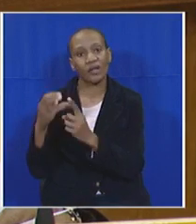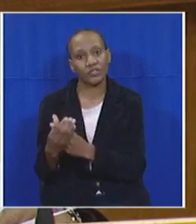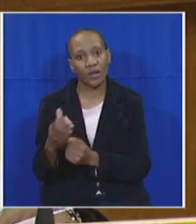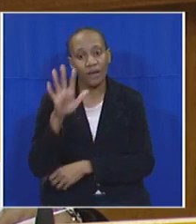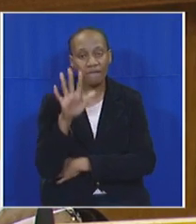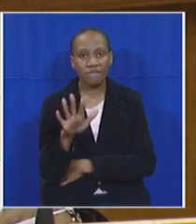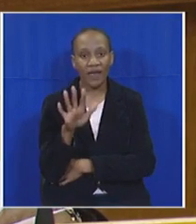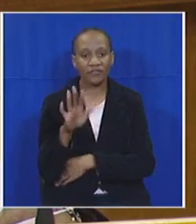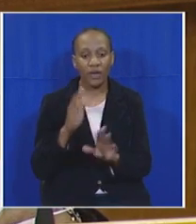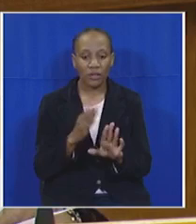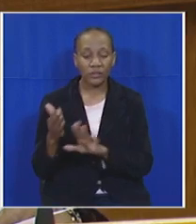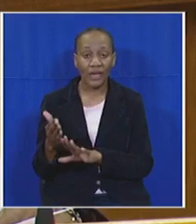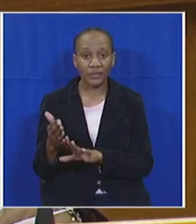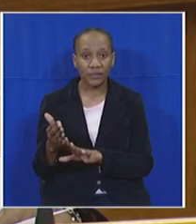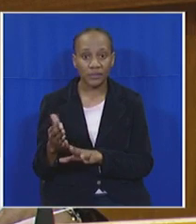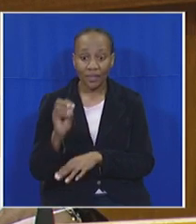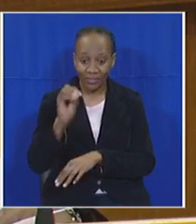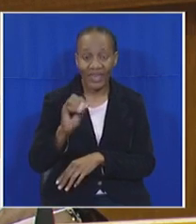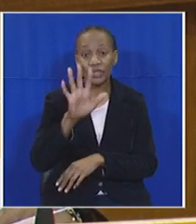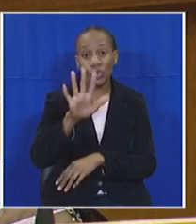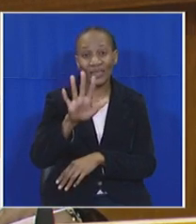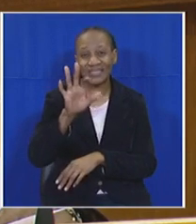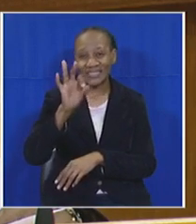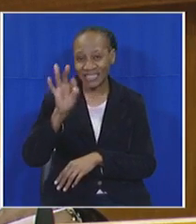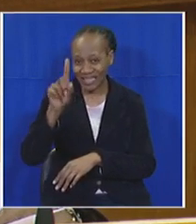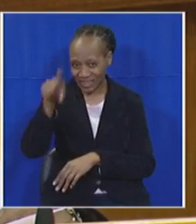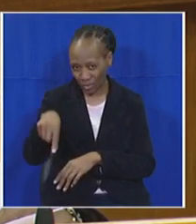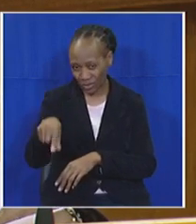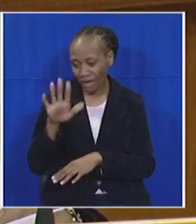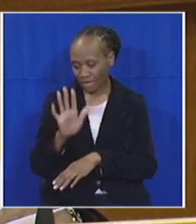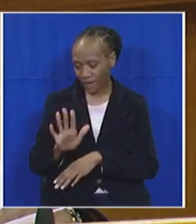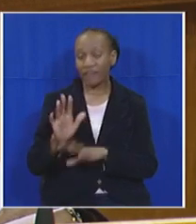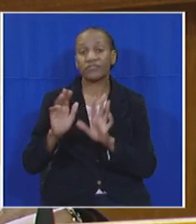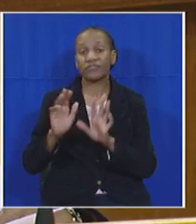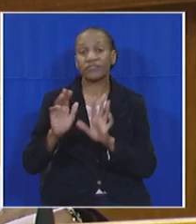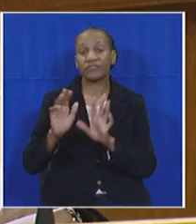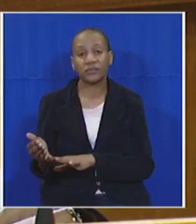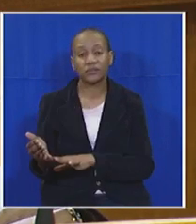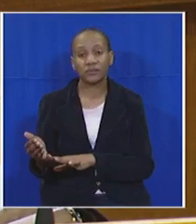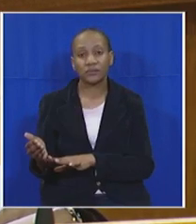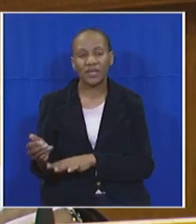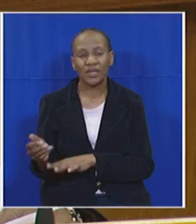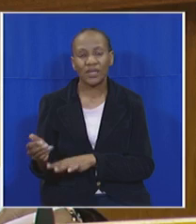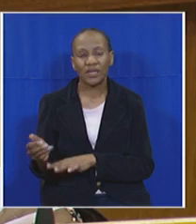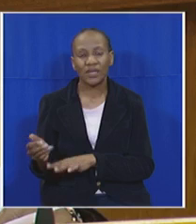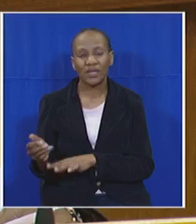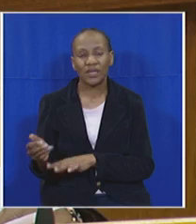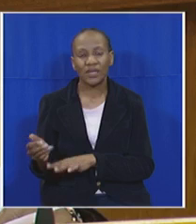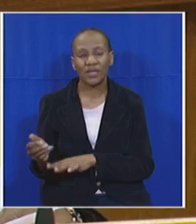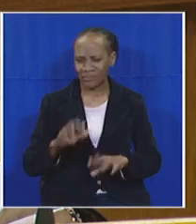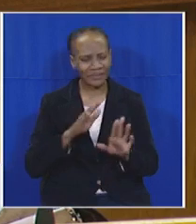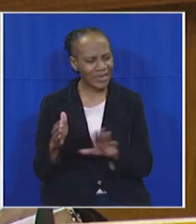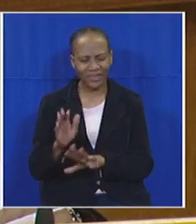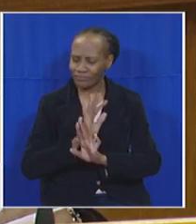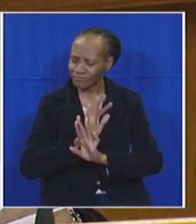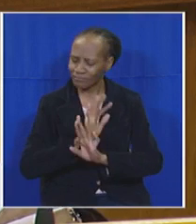5 died out of the 23,000. And yes, death, it's too much for any death,